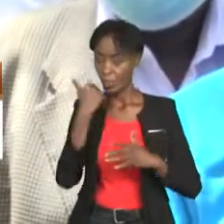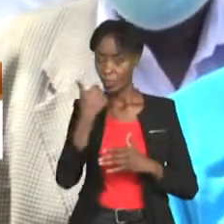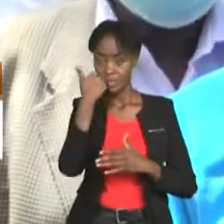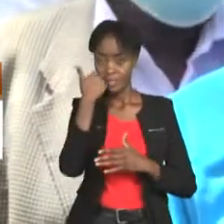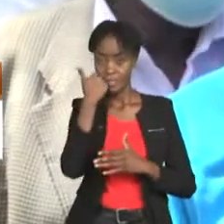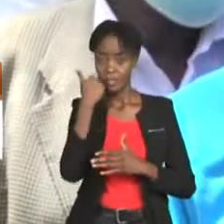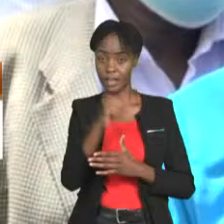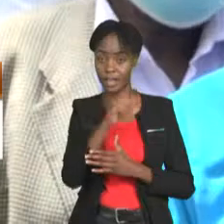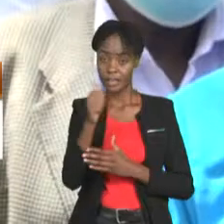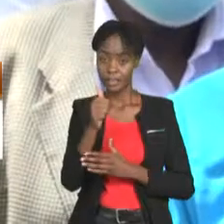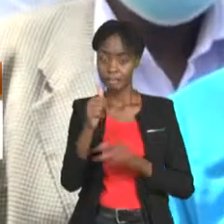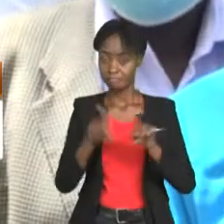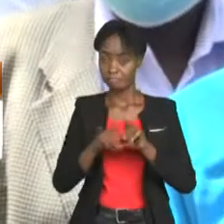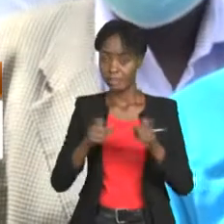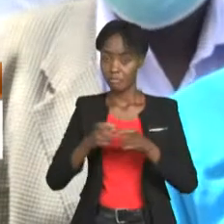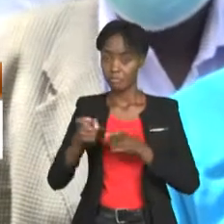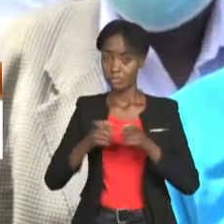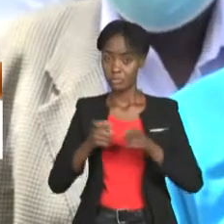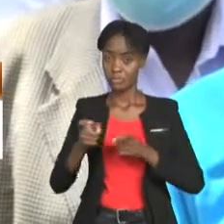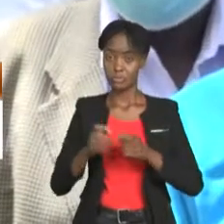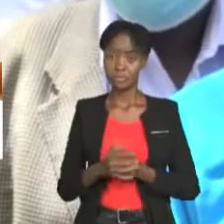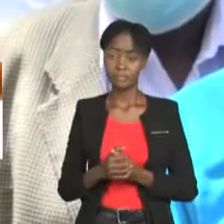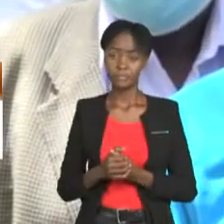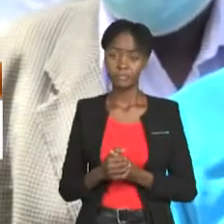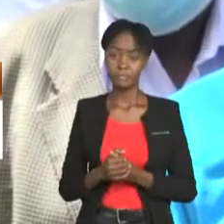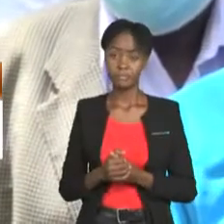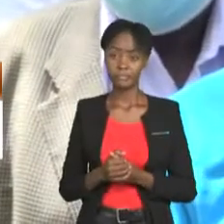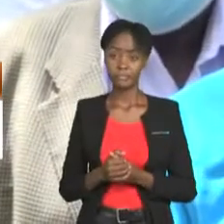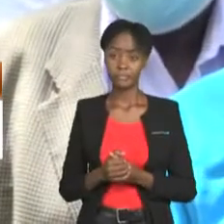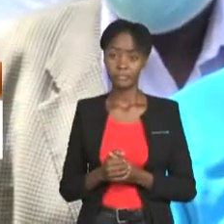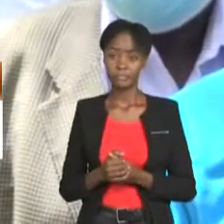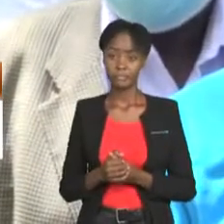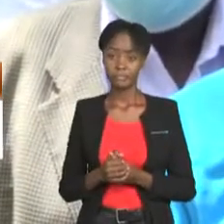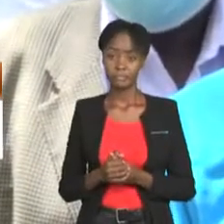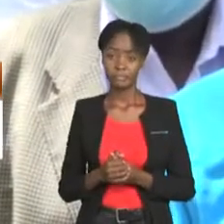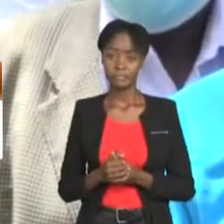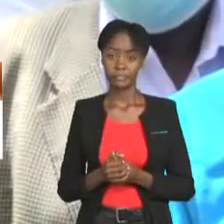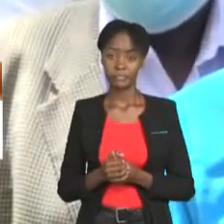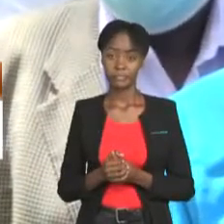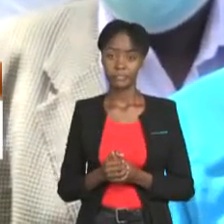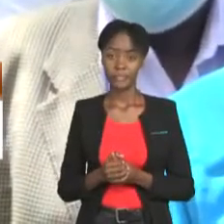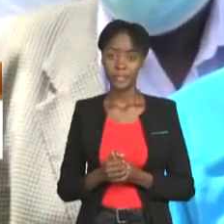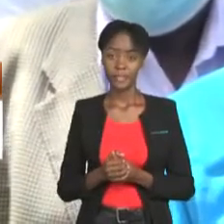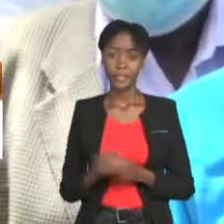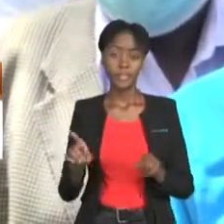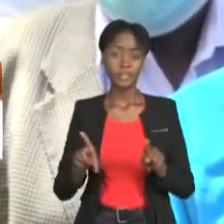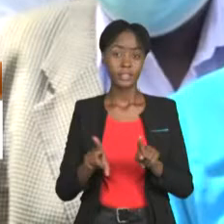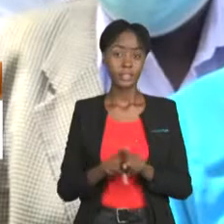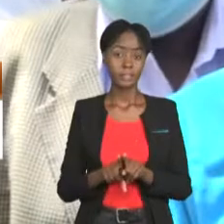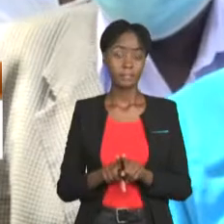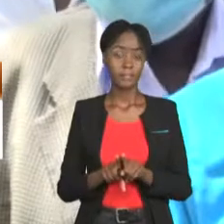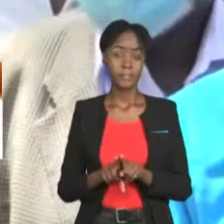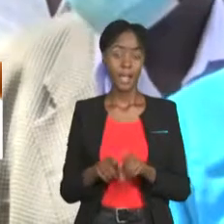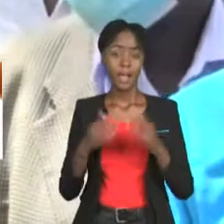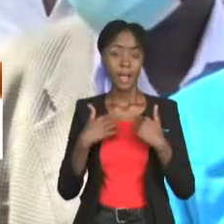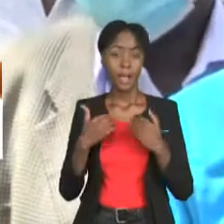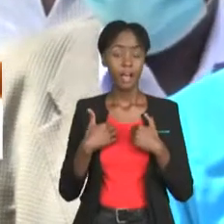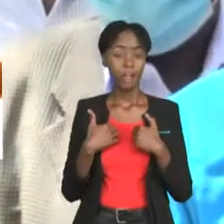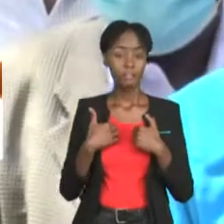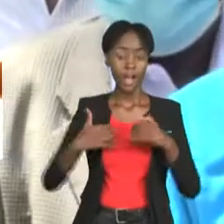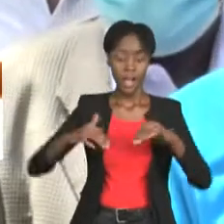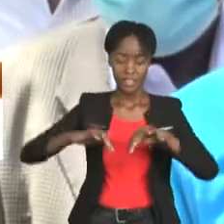periodic fumigation of the institutions being prioritized. We have also set up isolation